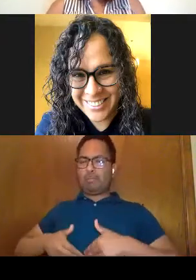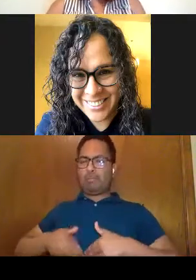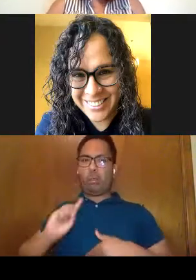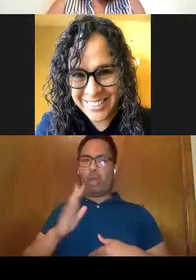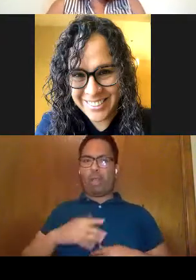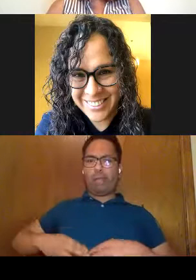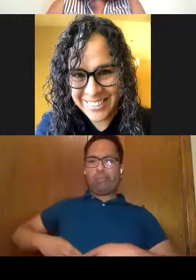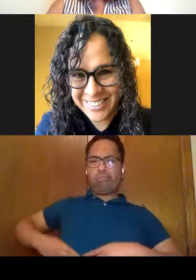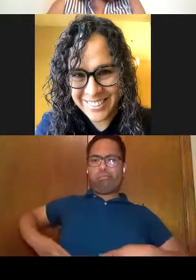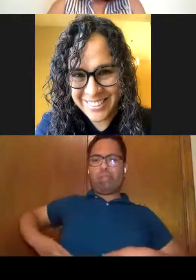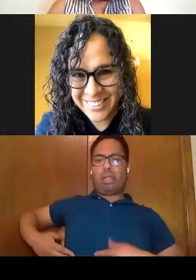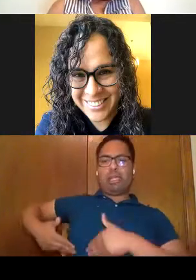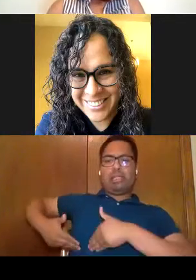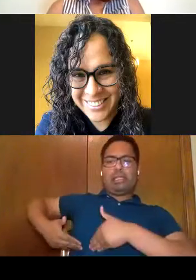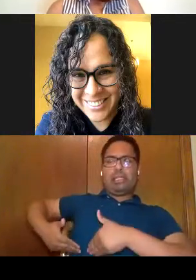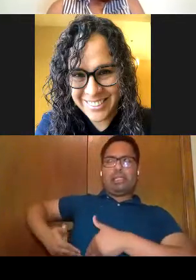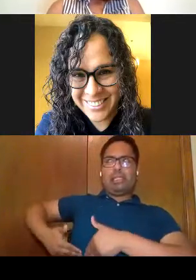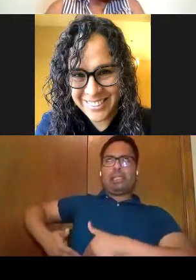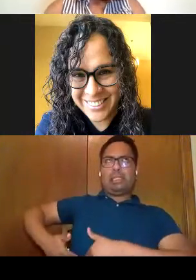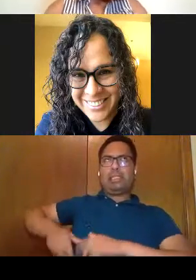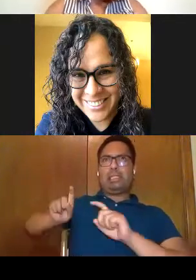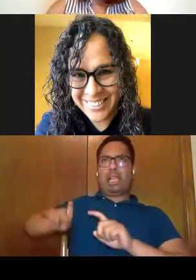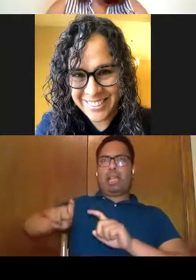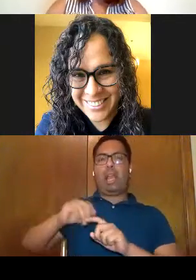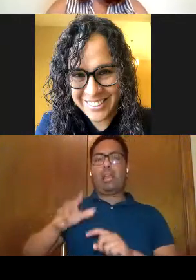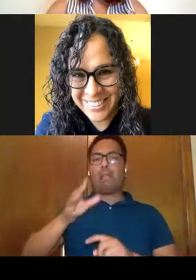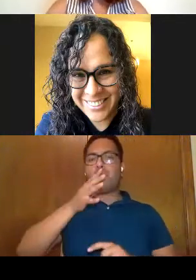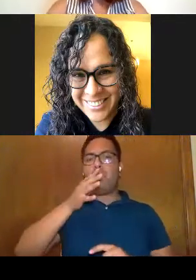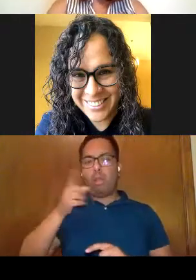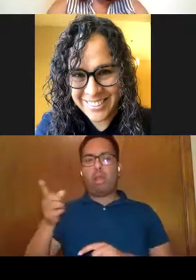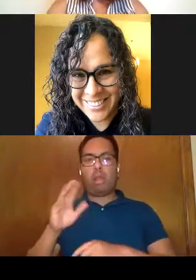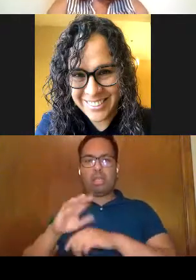and the mom was helping move her child's wrist for the provider.